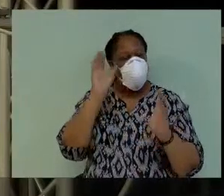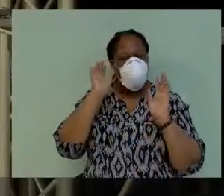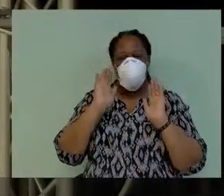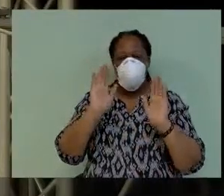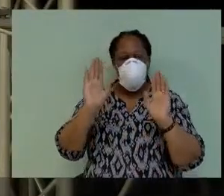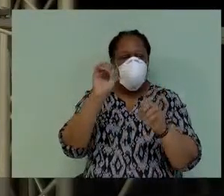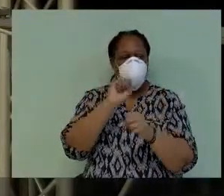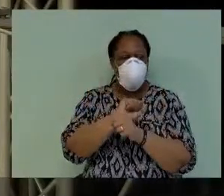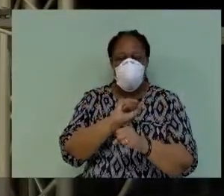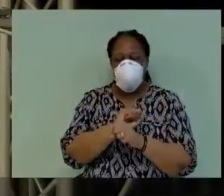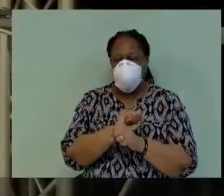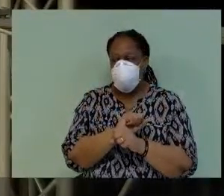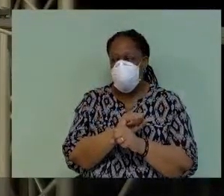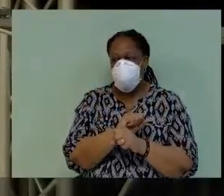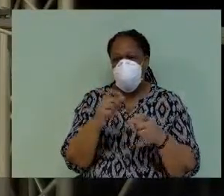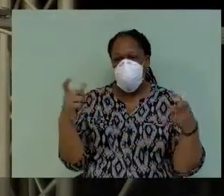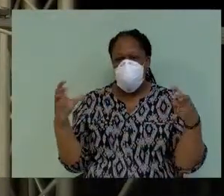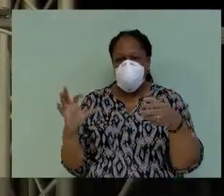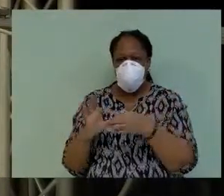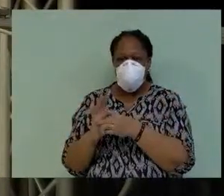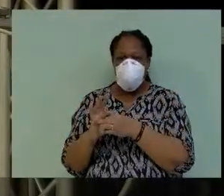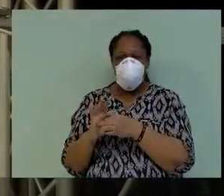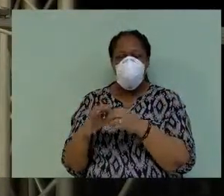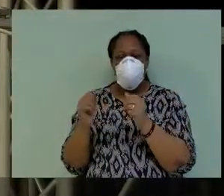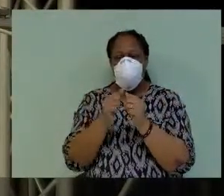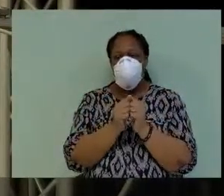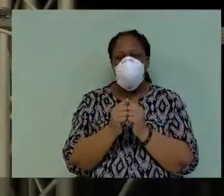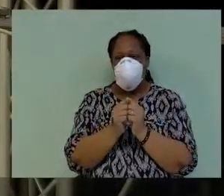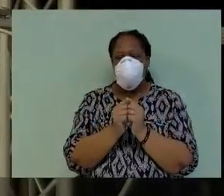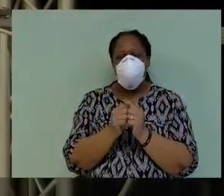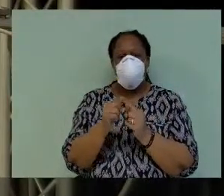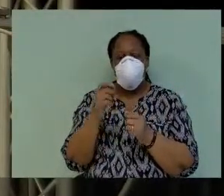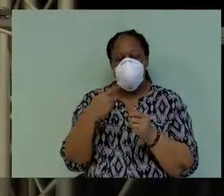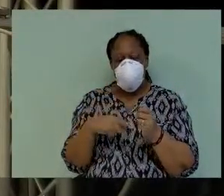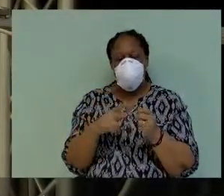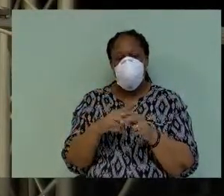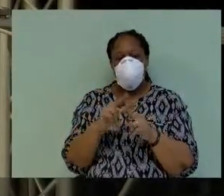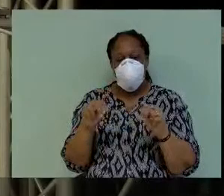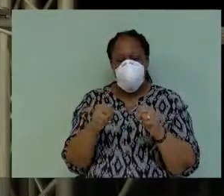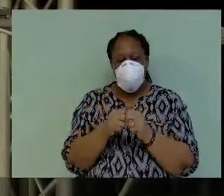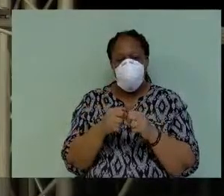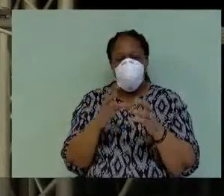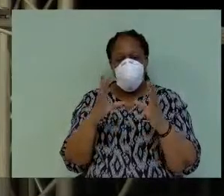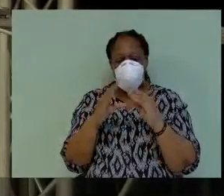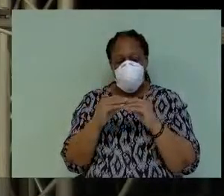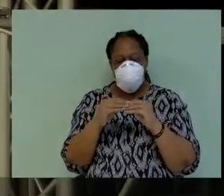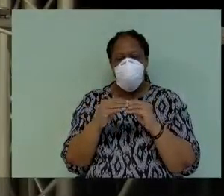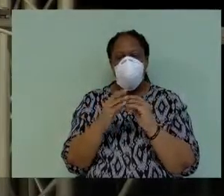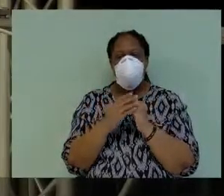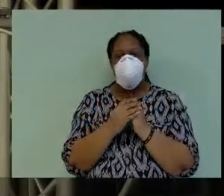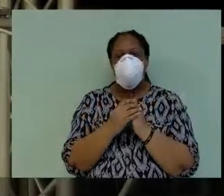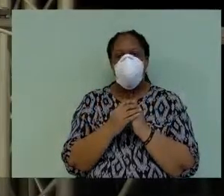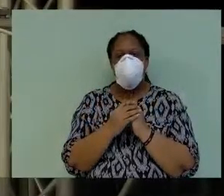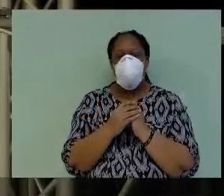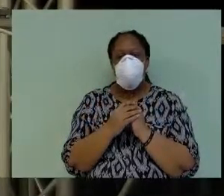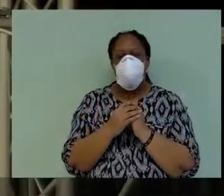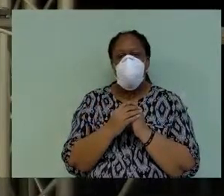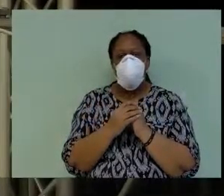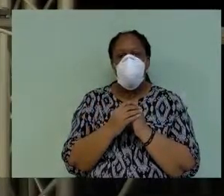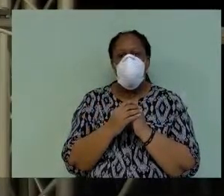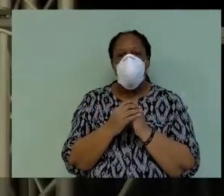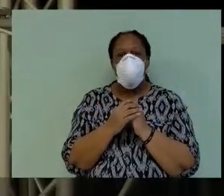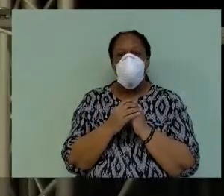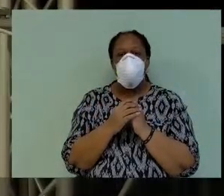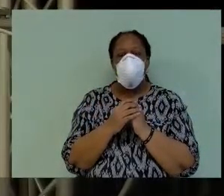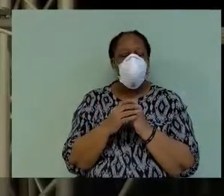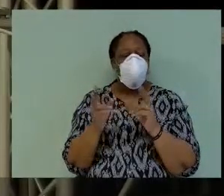discussion was very fruitful. I think we made a lot of headway in terms of ensuring that our